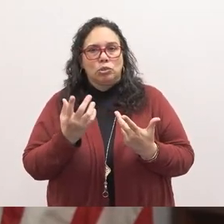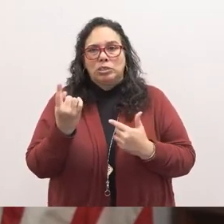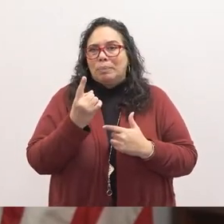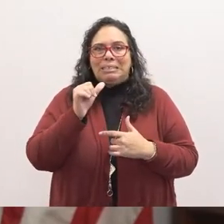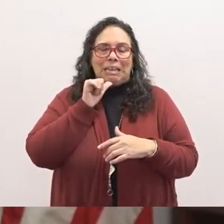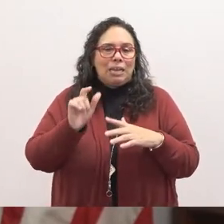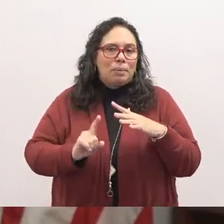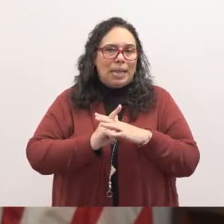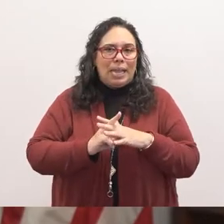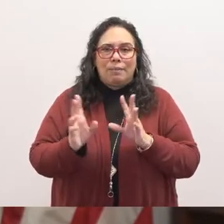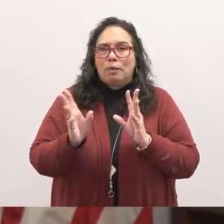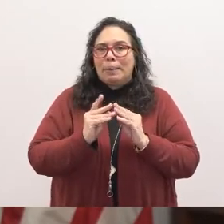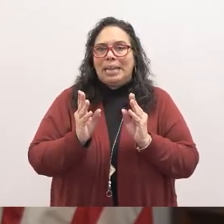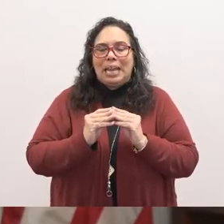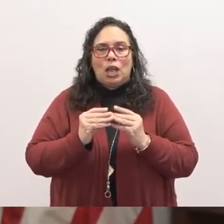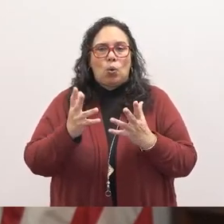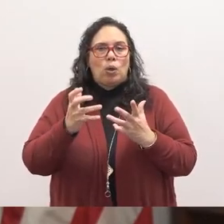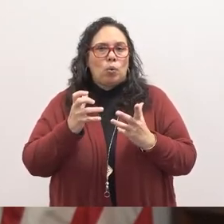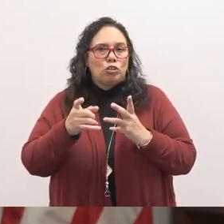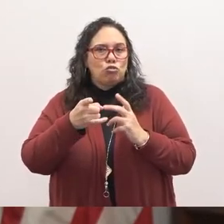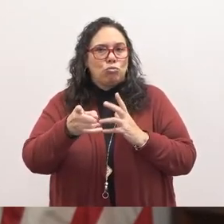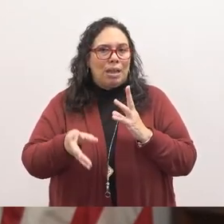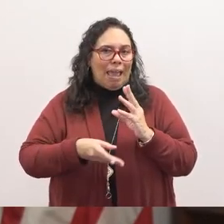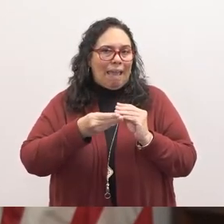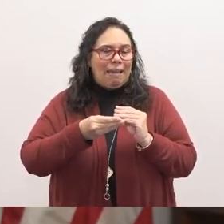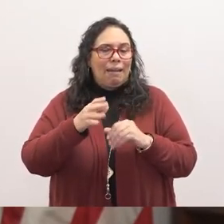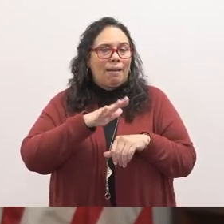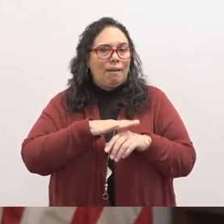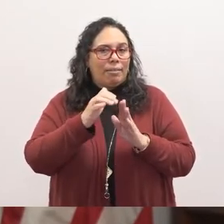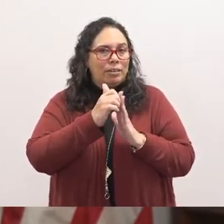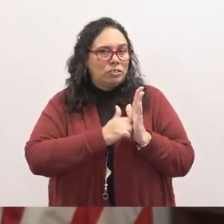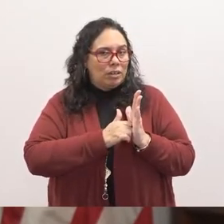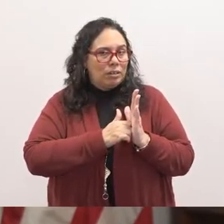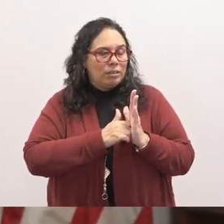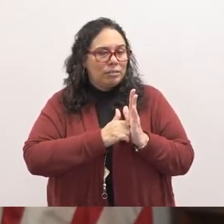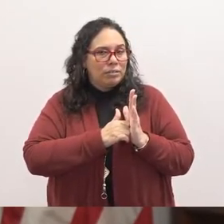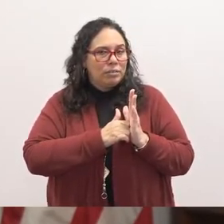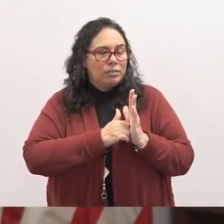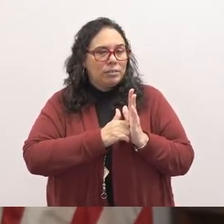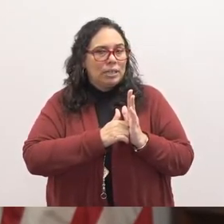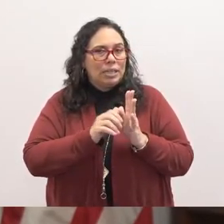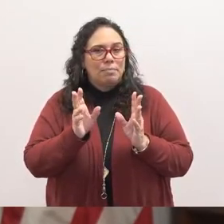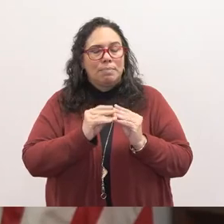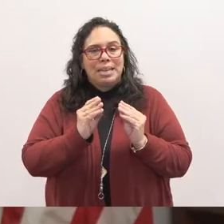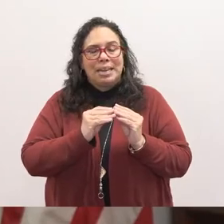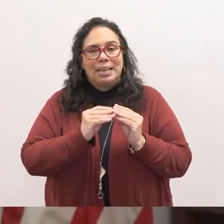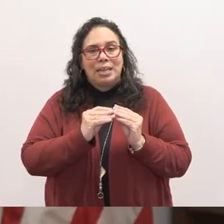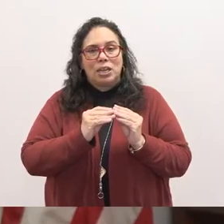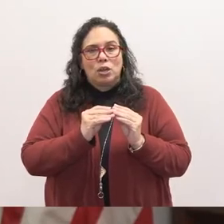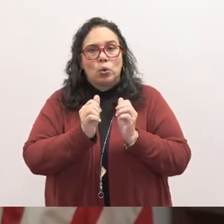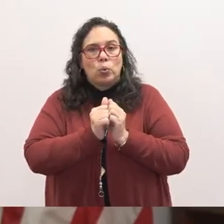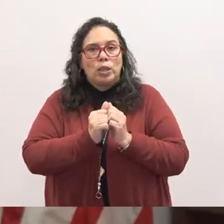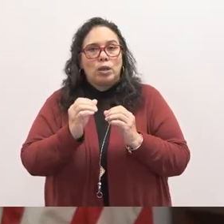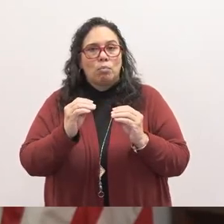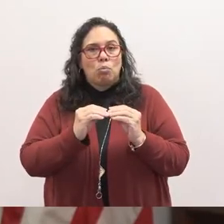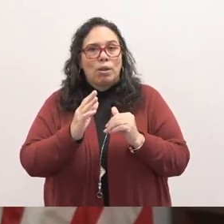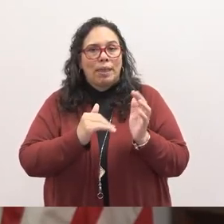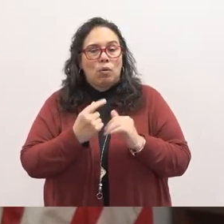and they meet with us and say, hey, we want you to put this item on the agenda. And they're meeting with more than one of us.